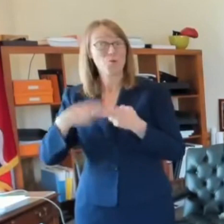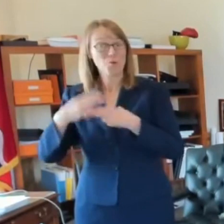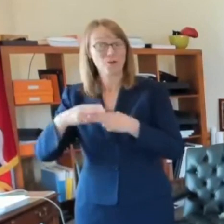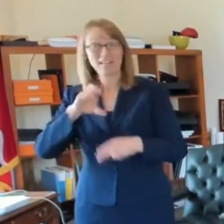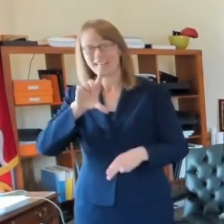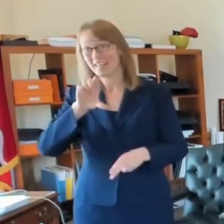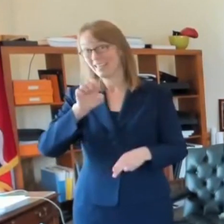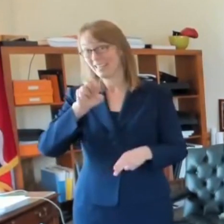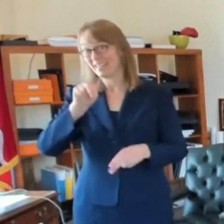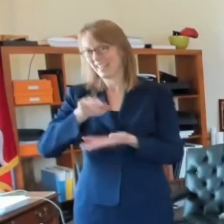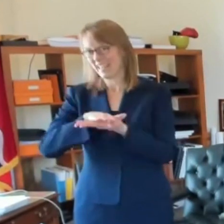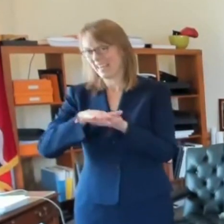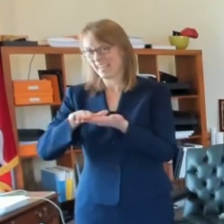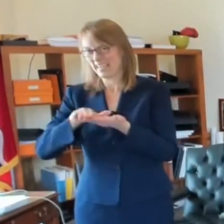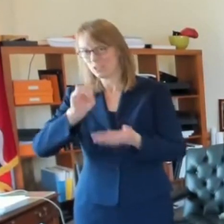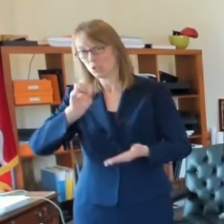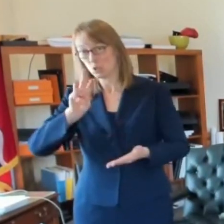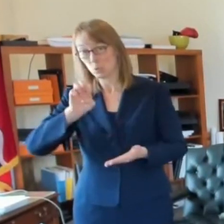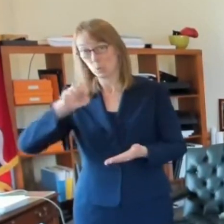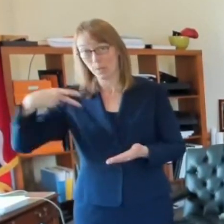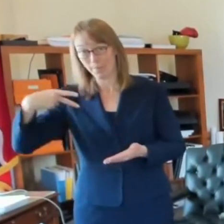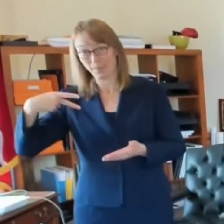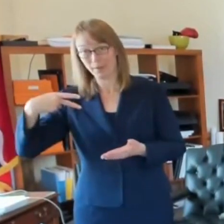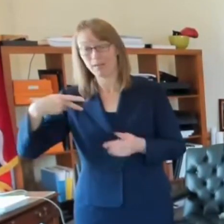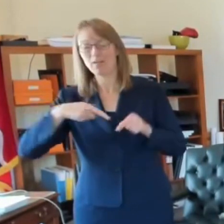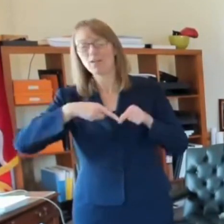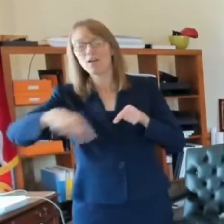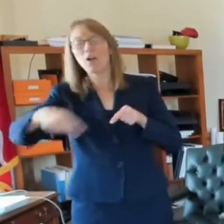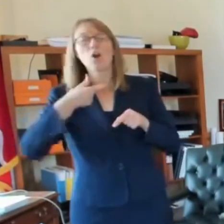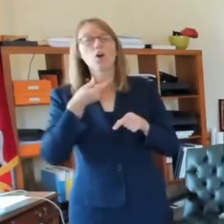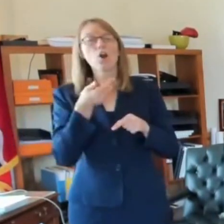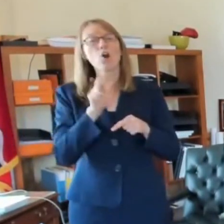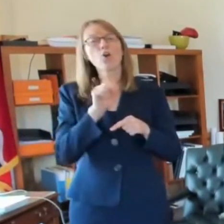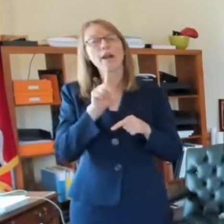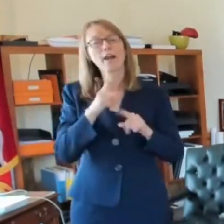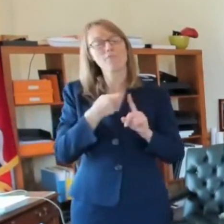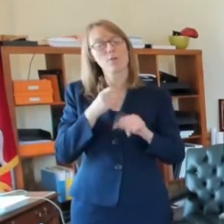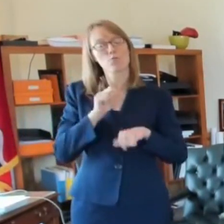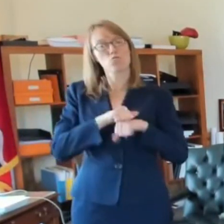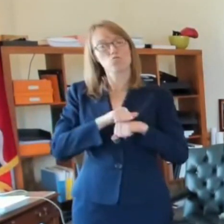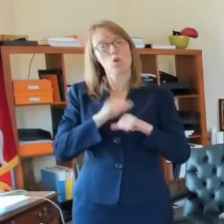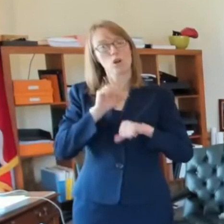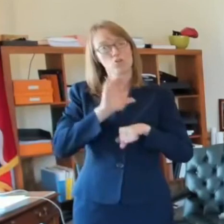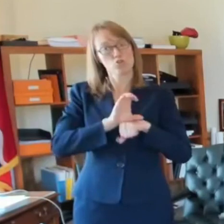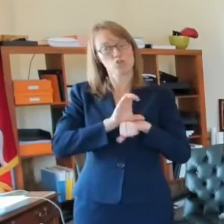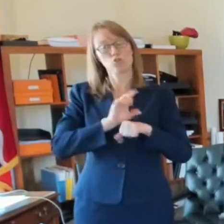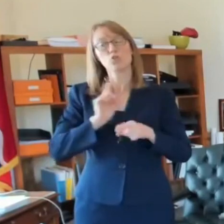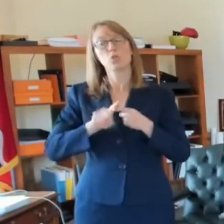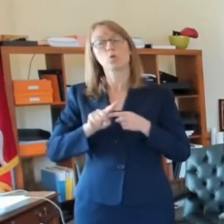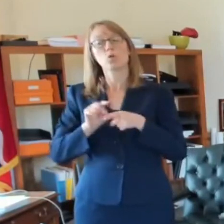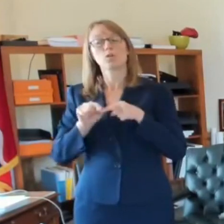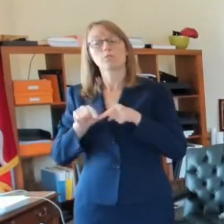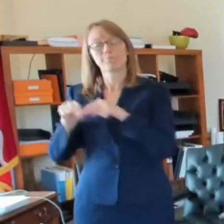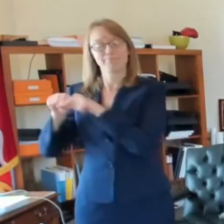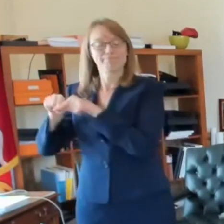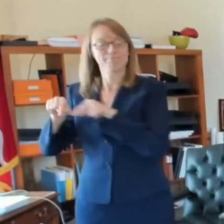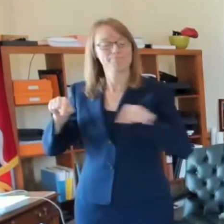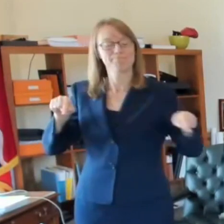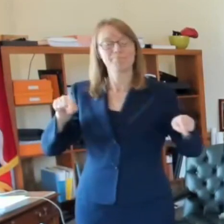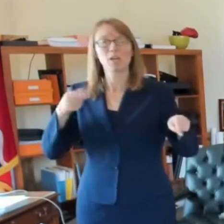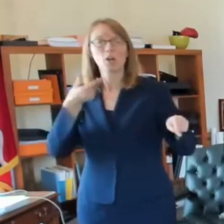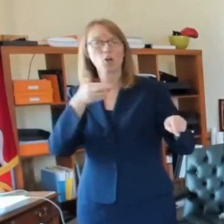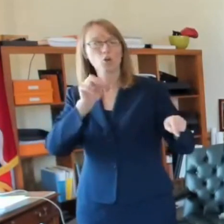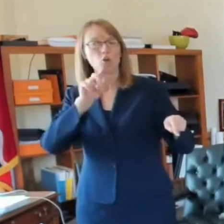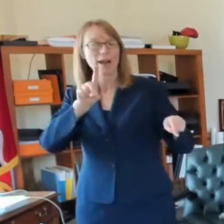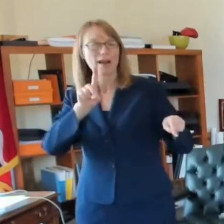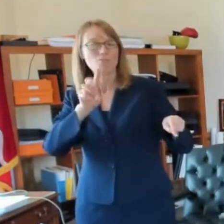along Grand and right off of Grand from the Rock Church north to the Grand Water Tower. Grand Water Tower is